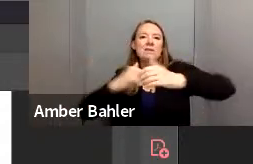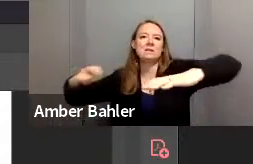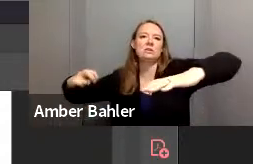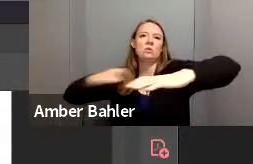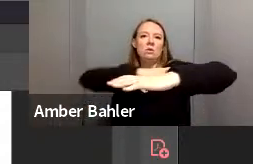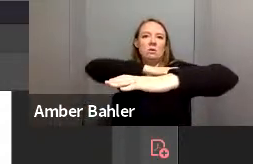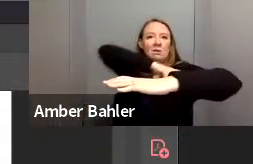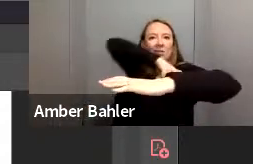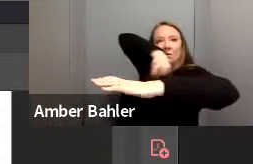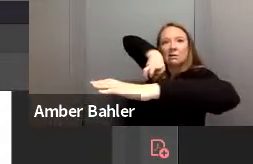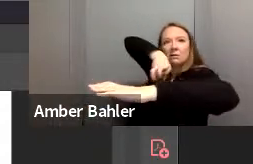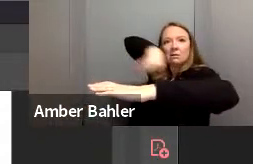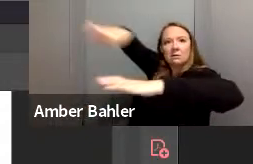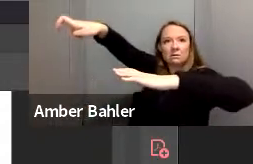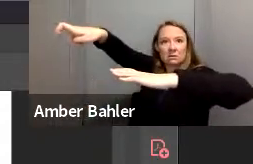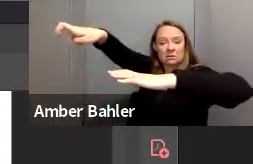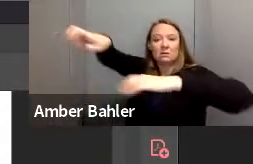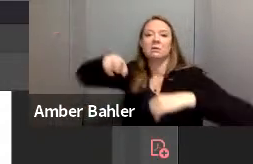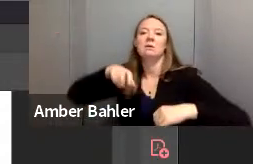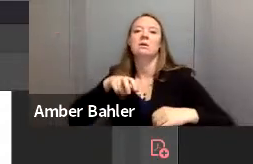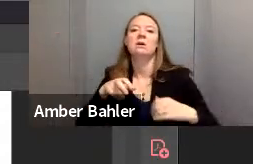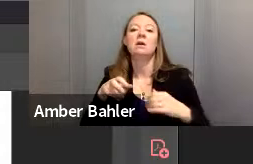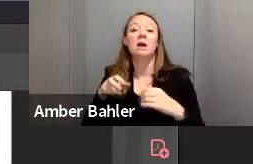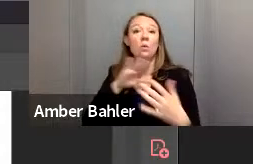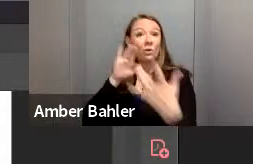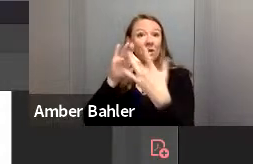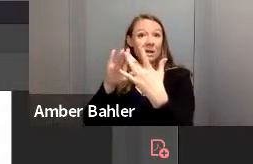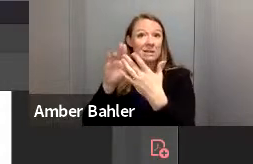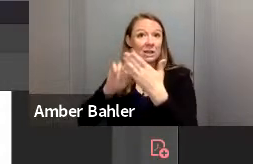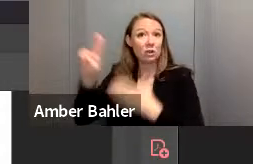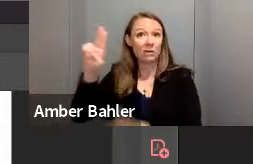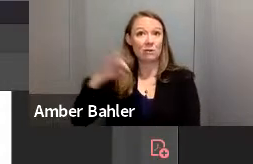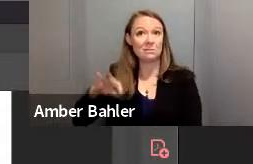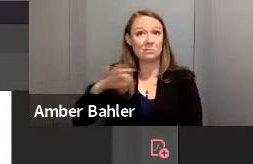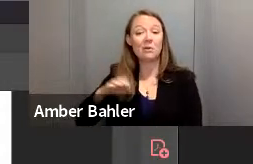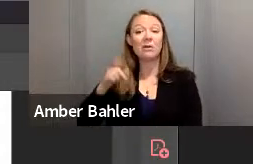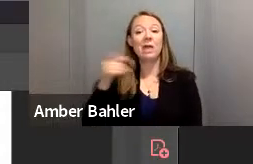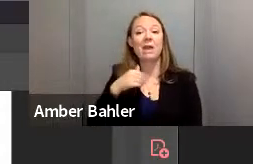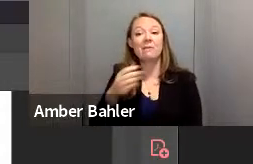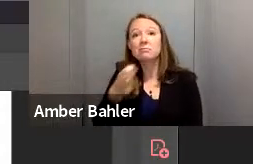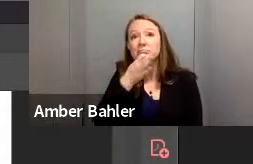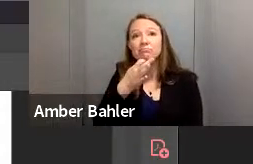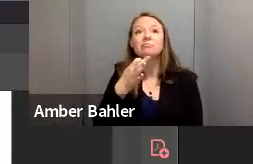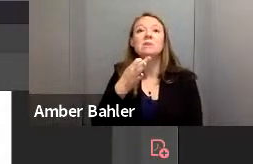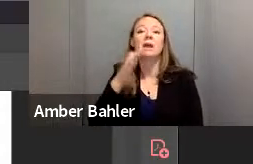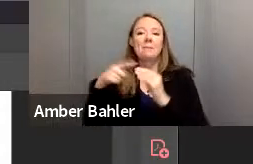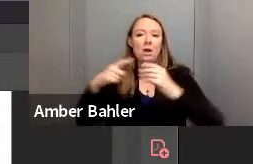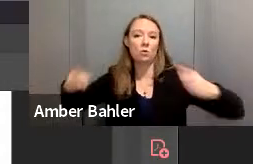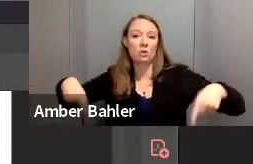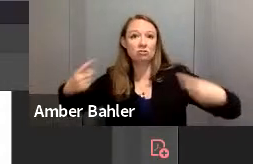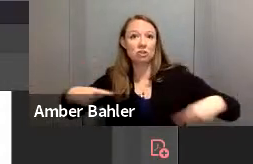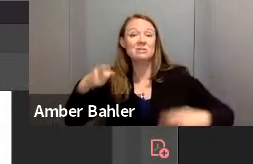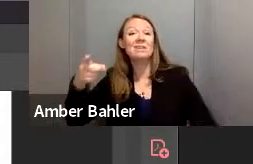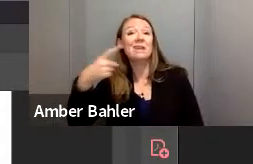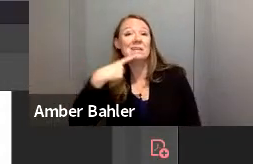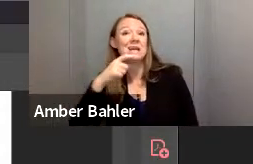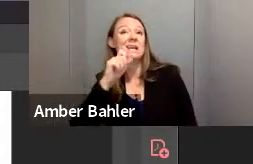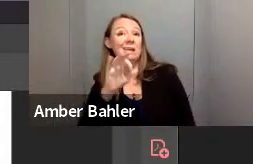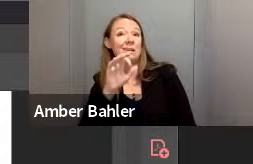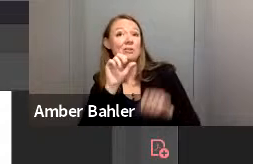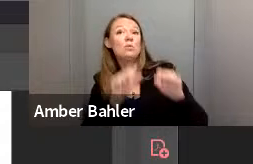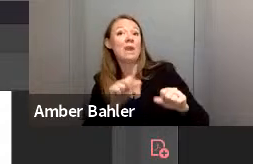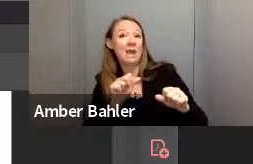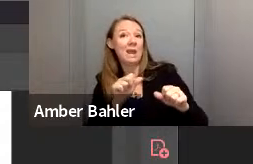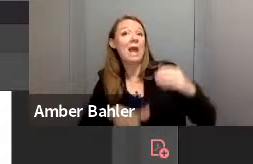area. And when we reached out to Pitt, they have some experts over there in mobility devices. They said that if you can fit a 6-foot circle in